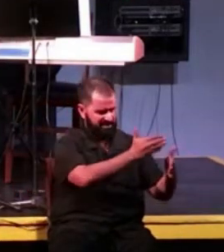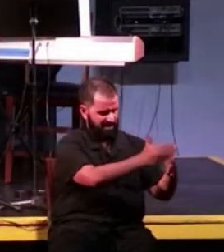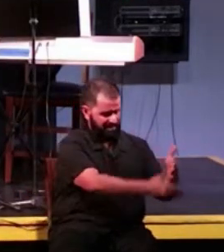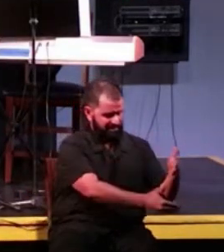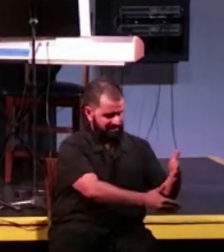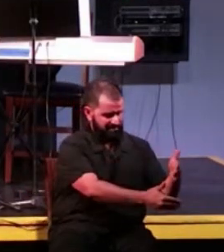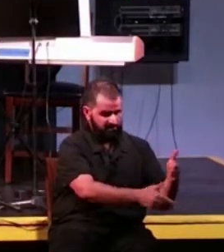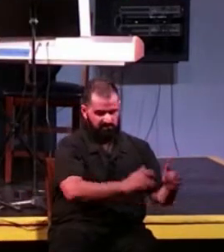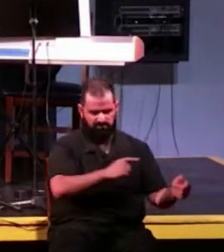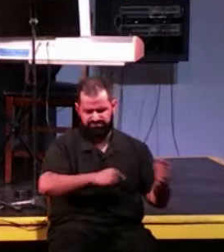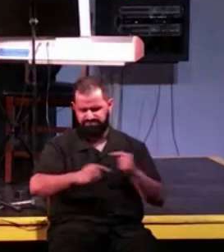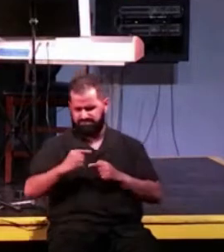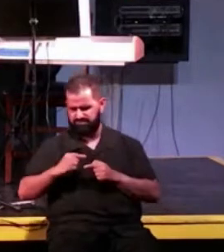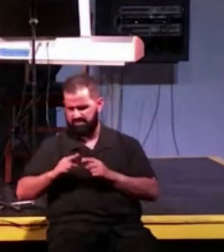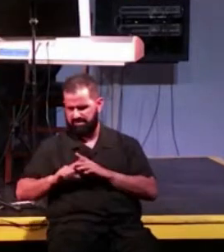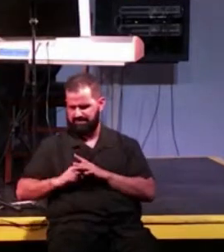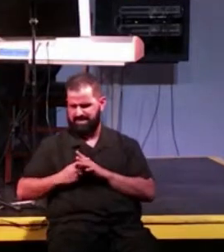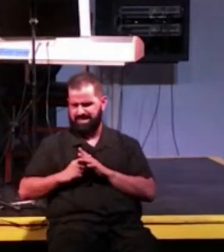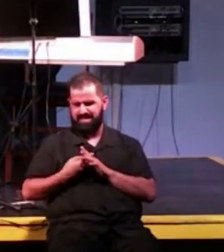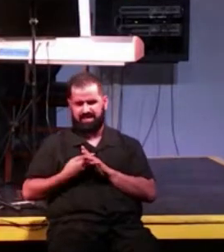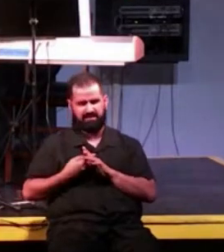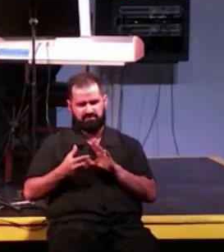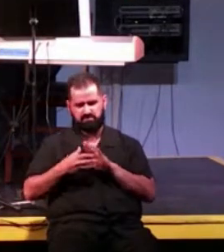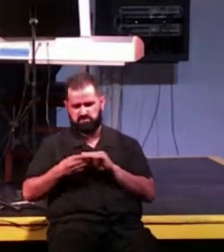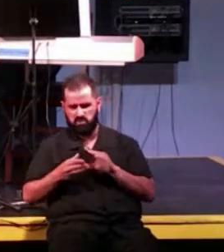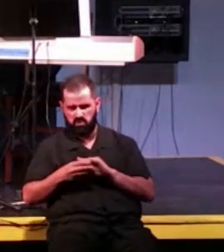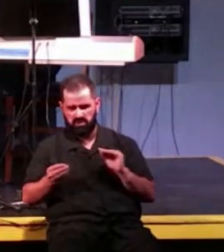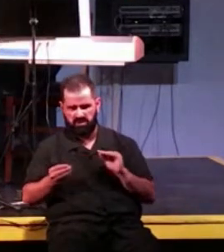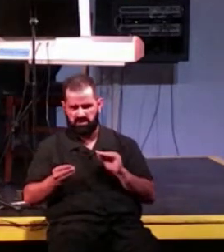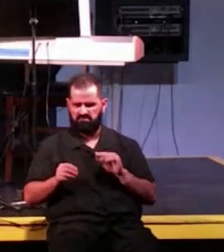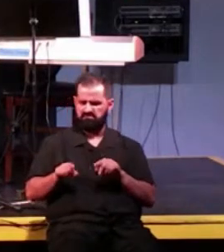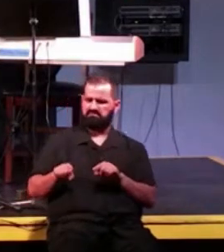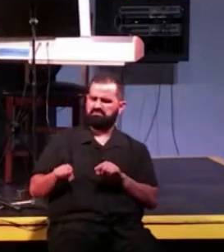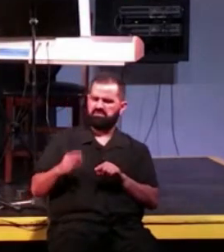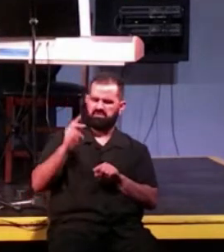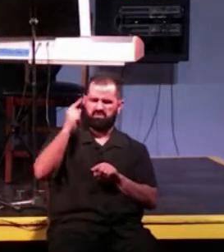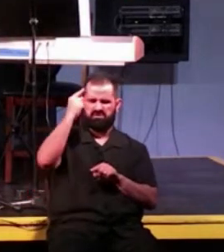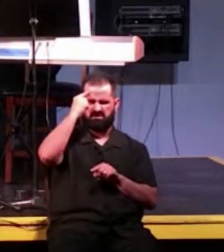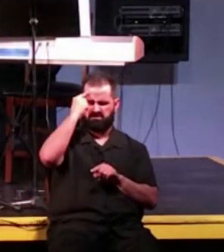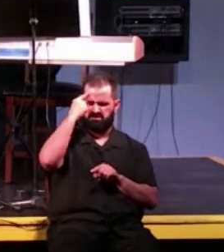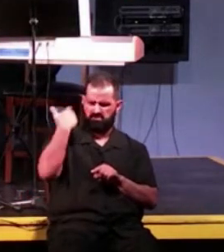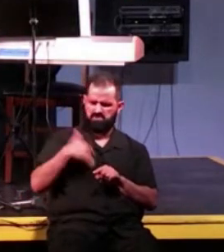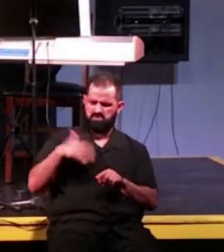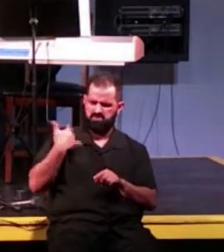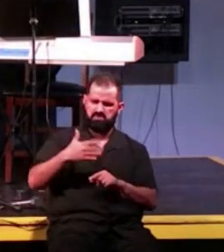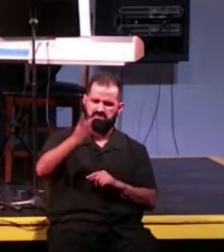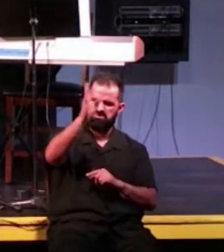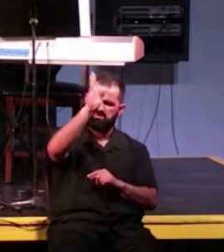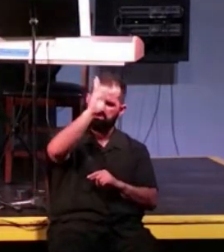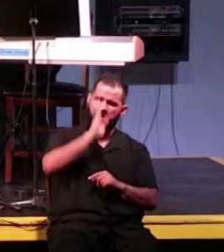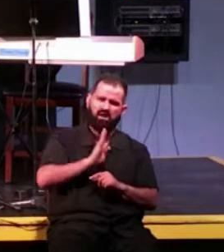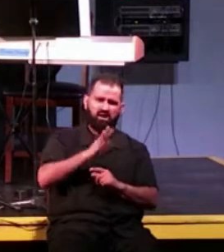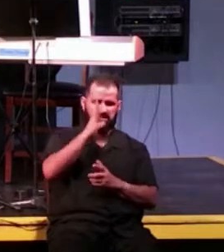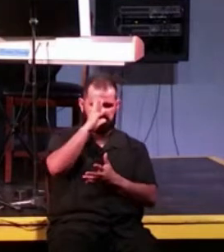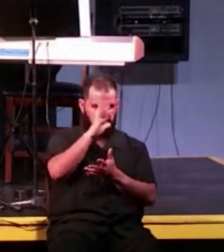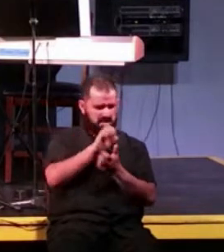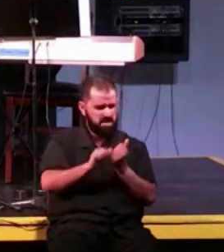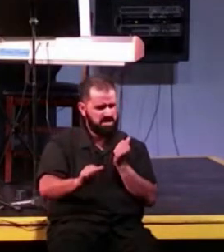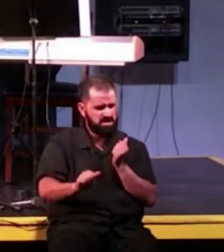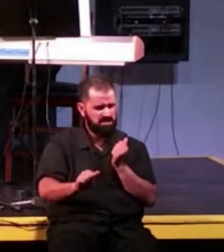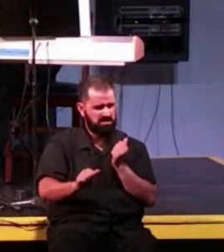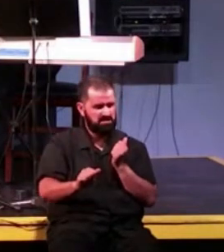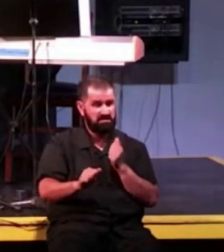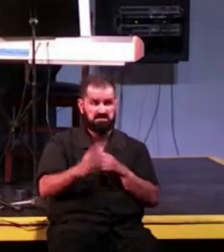of Ruth, the beginning of the book of Ruth, God looks ruthless. To